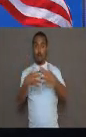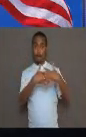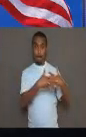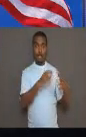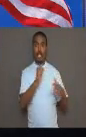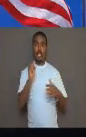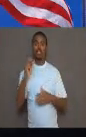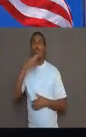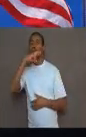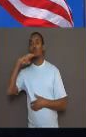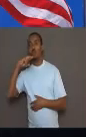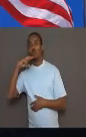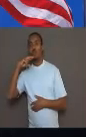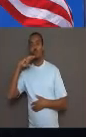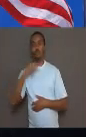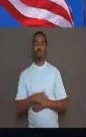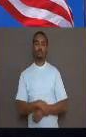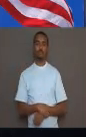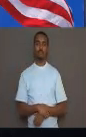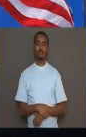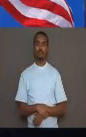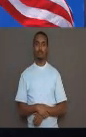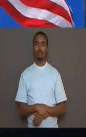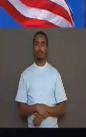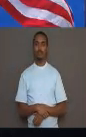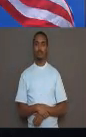and the Soviet Union or Russia.